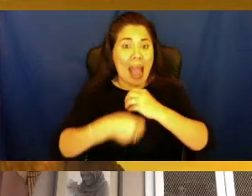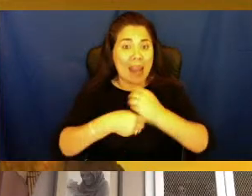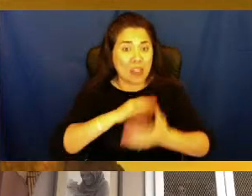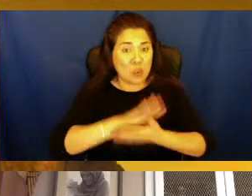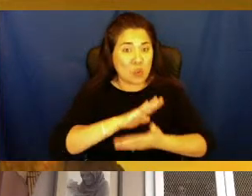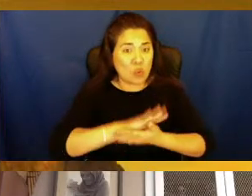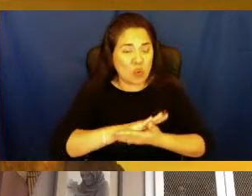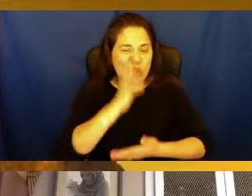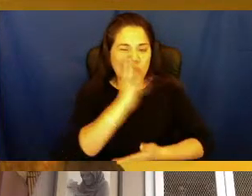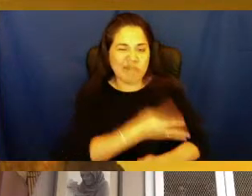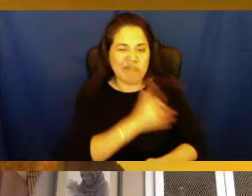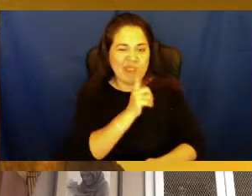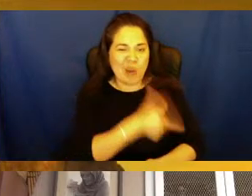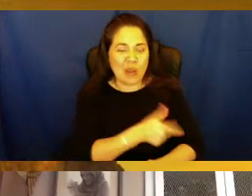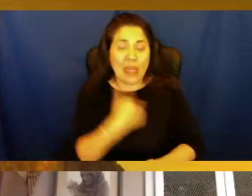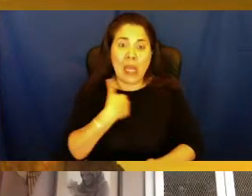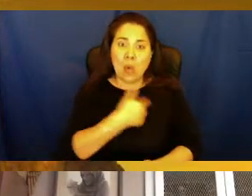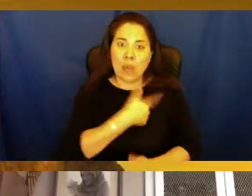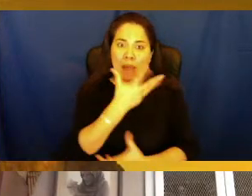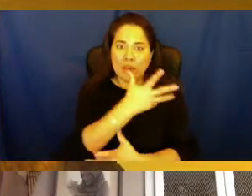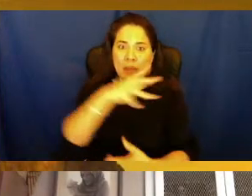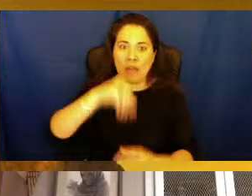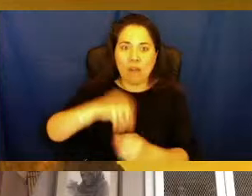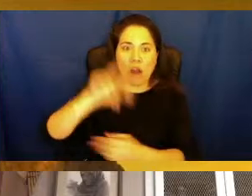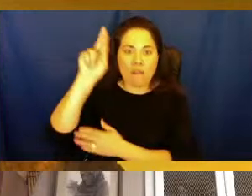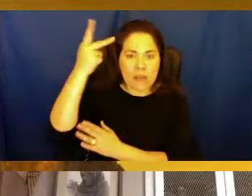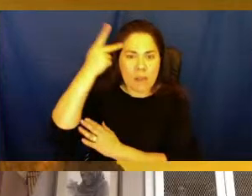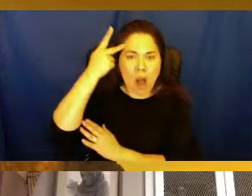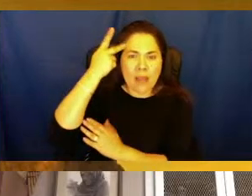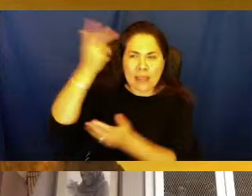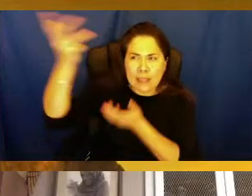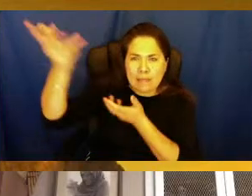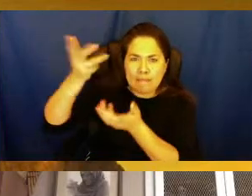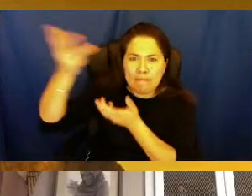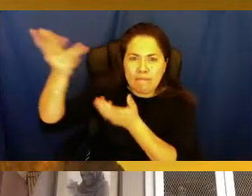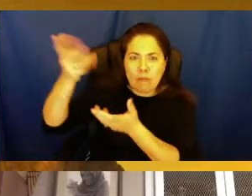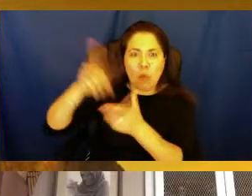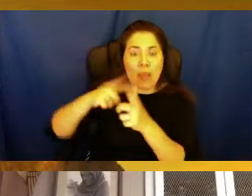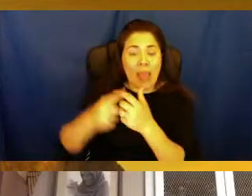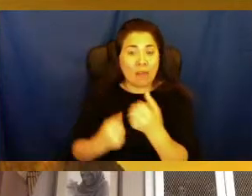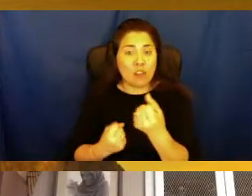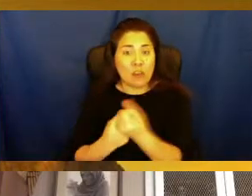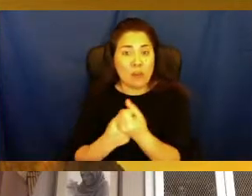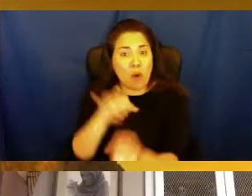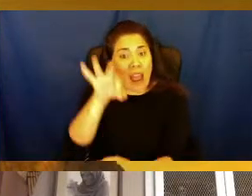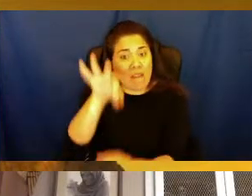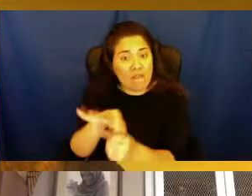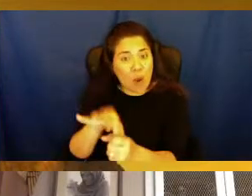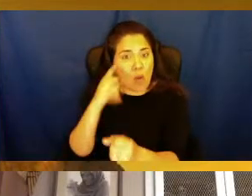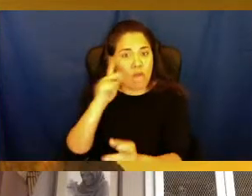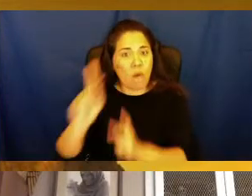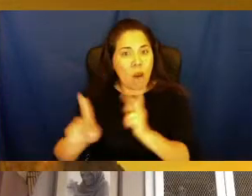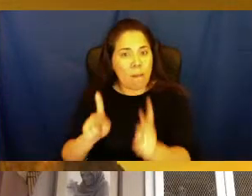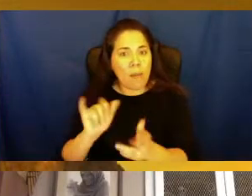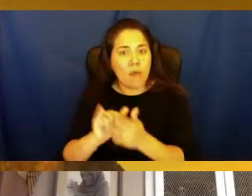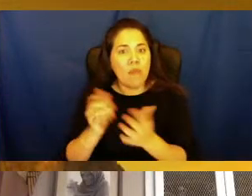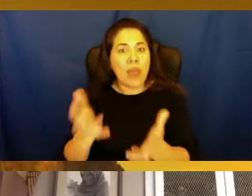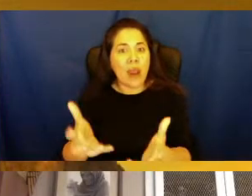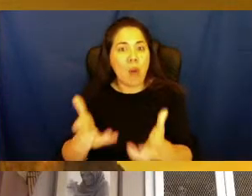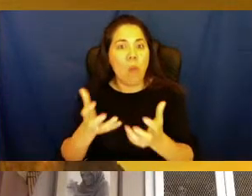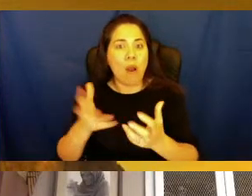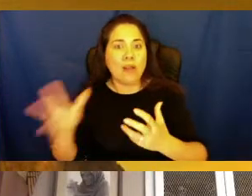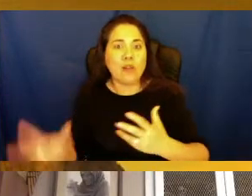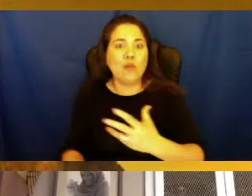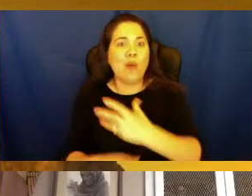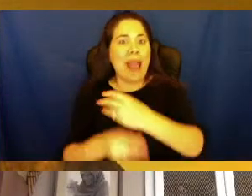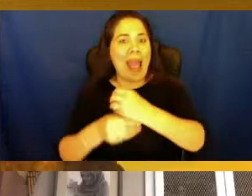to be involved in politics too. We have to support candidates who want to expand the